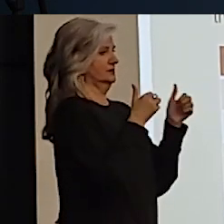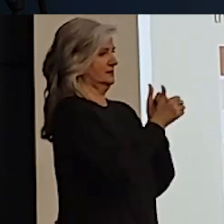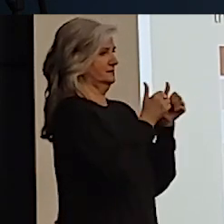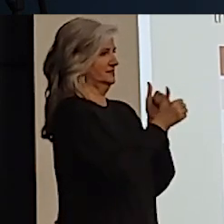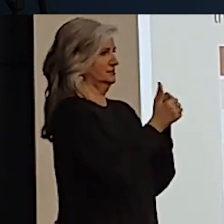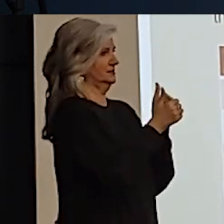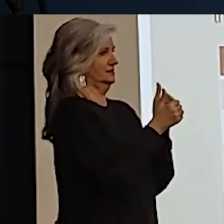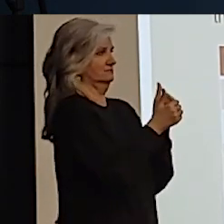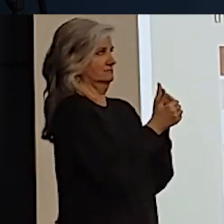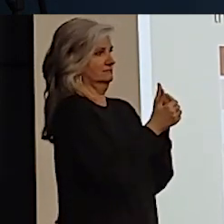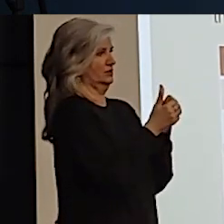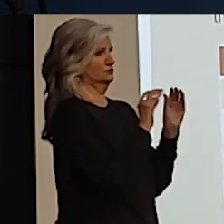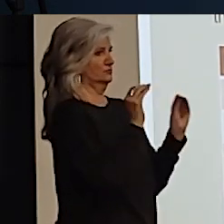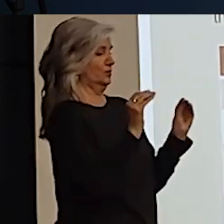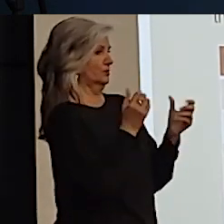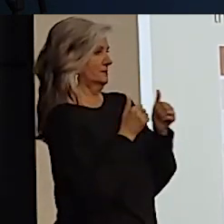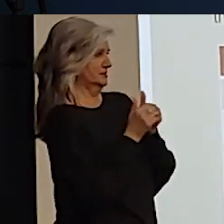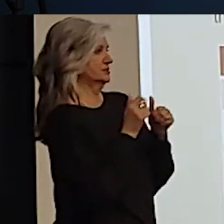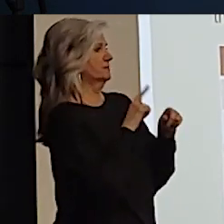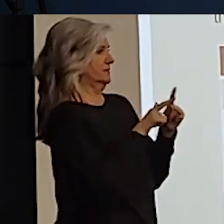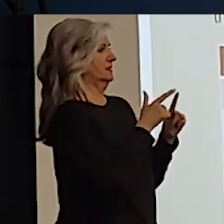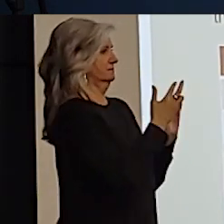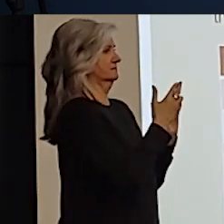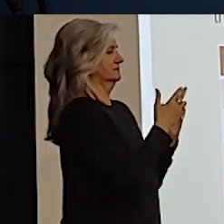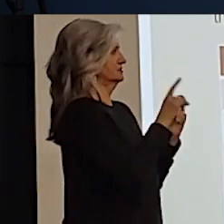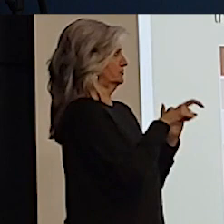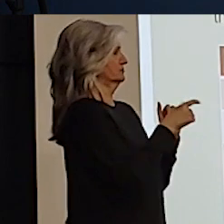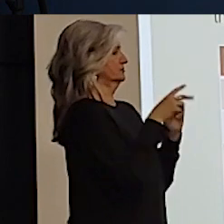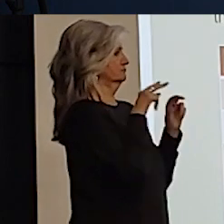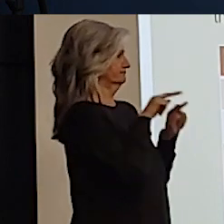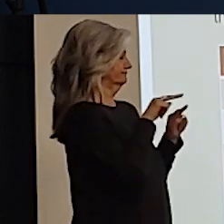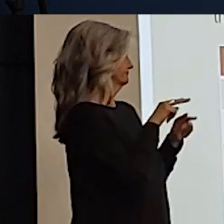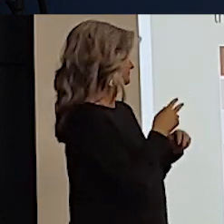thereof. And what we're talking about today,